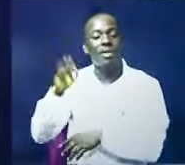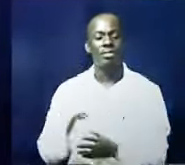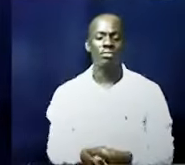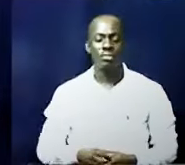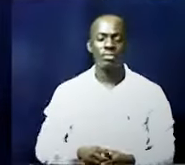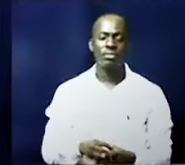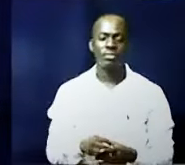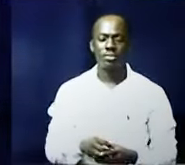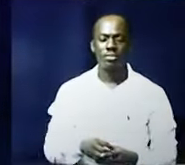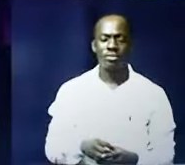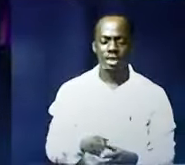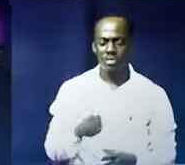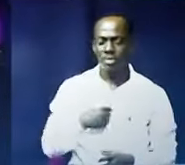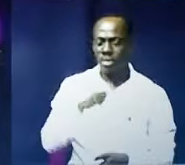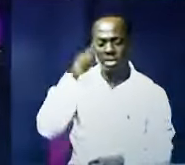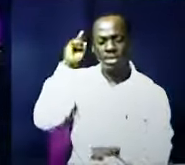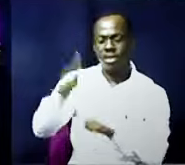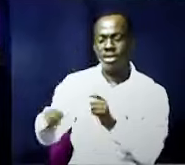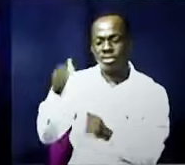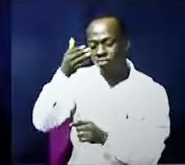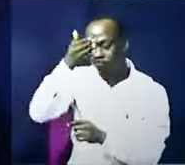He says